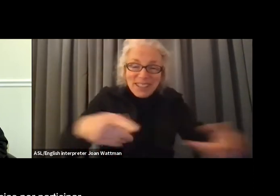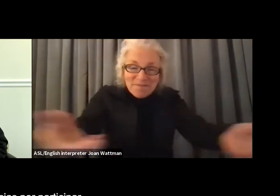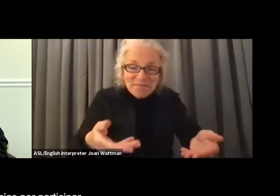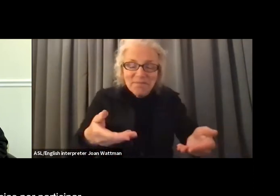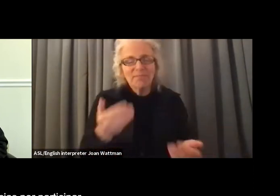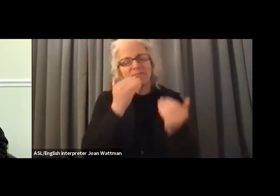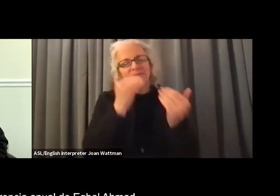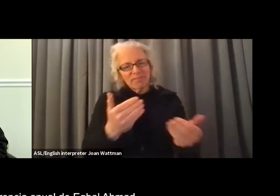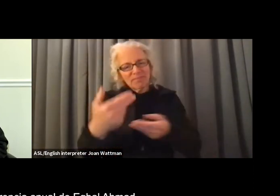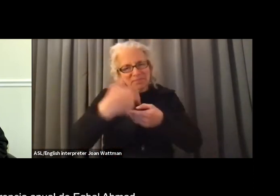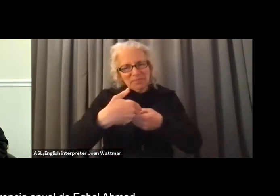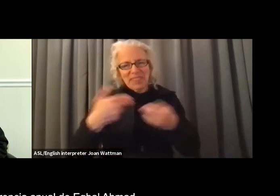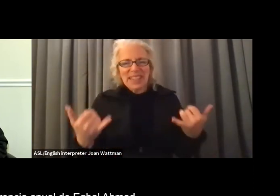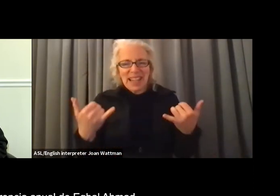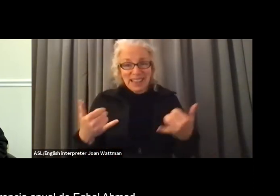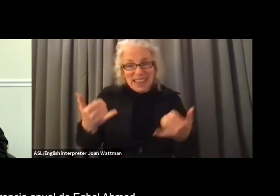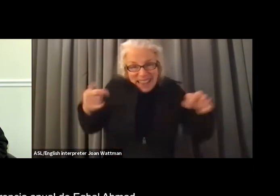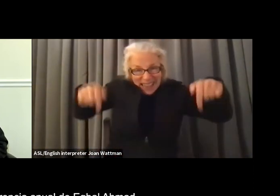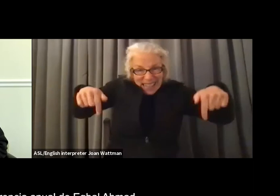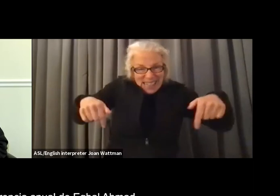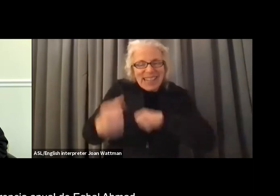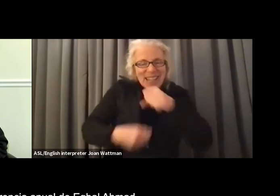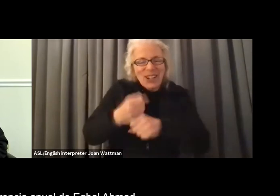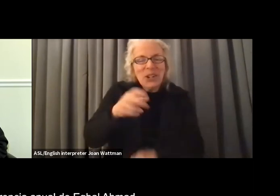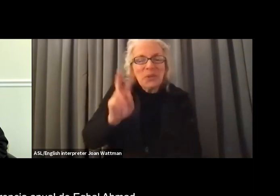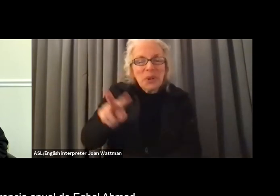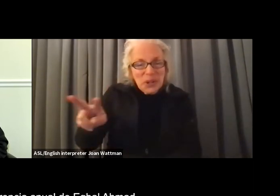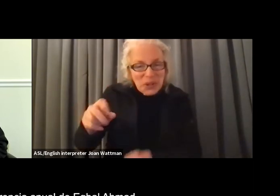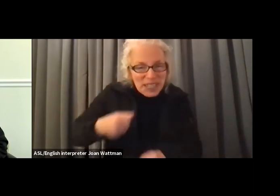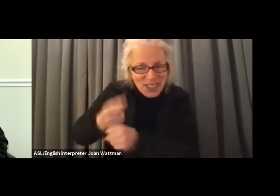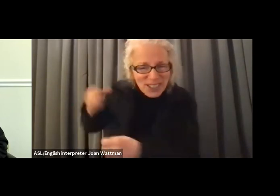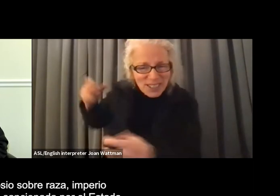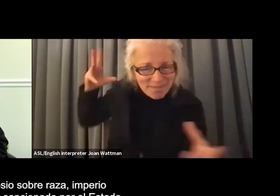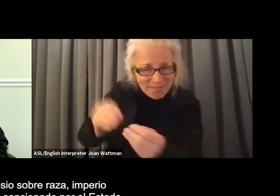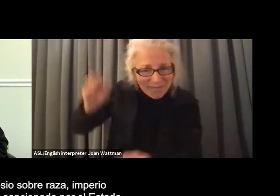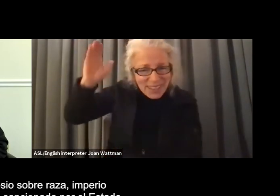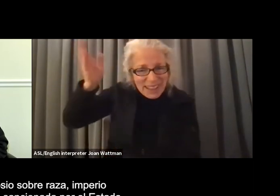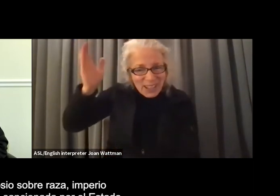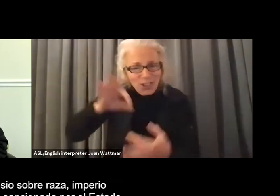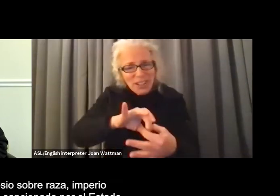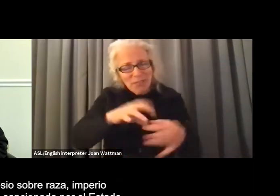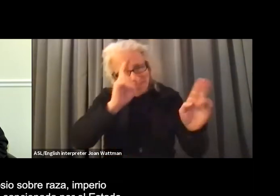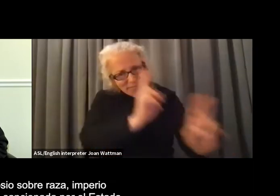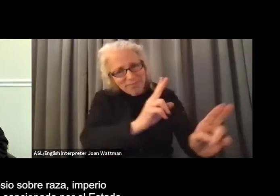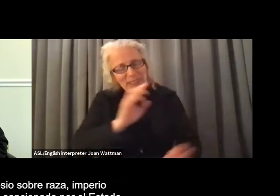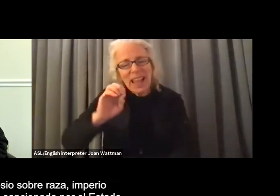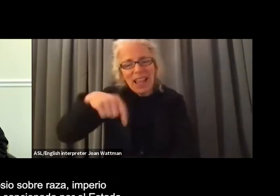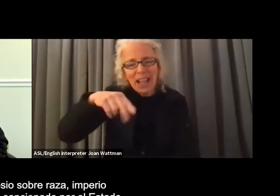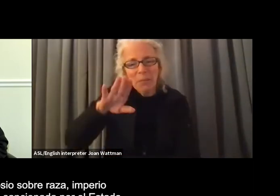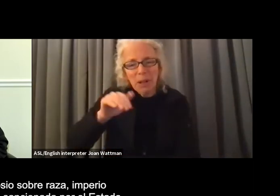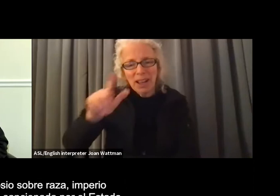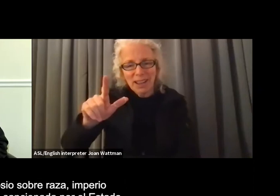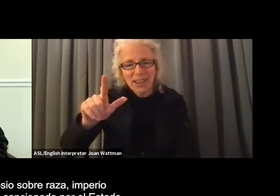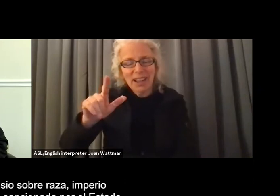you for participating in the 22nd annual Eqbal Ahmad Lecture, a symposium on race, empire,